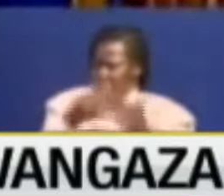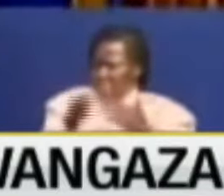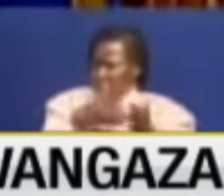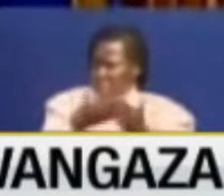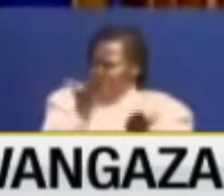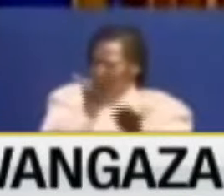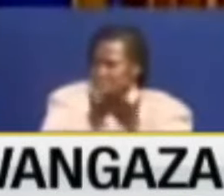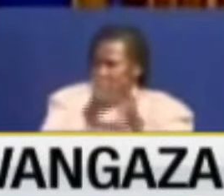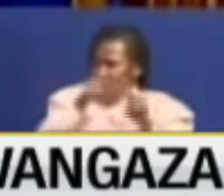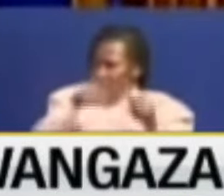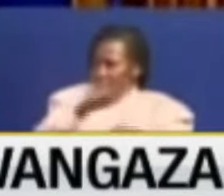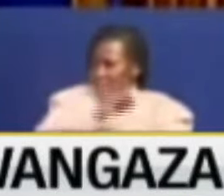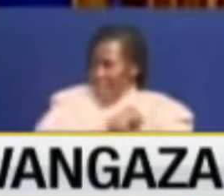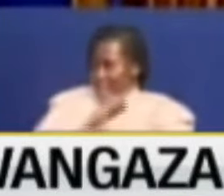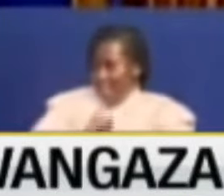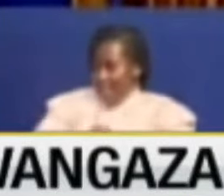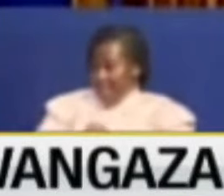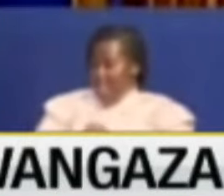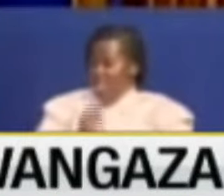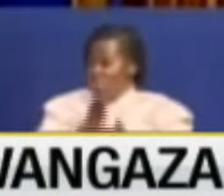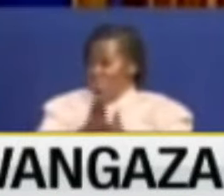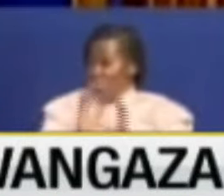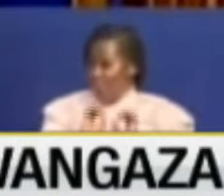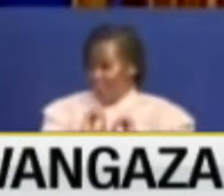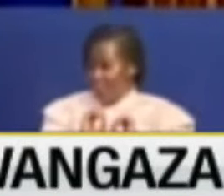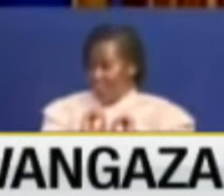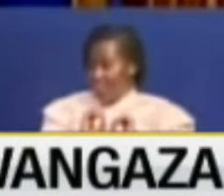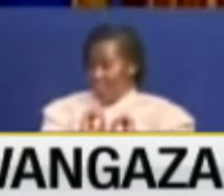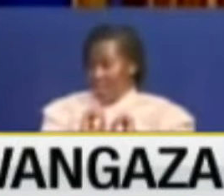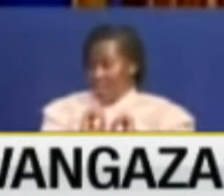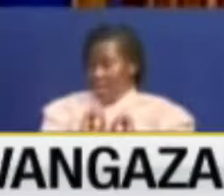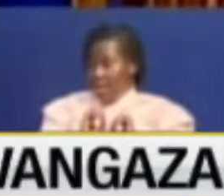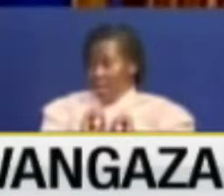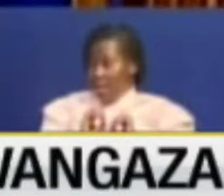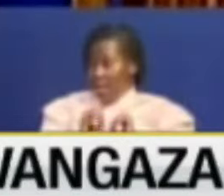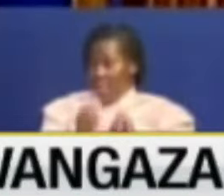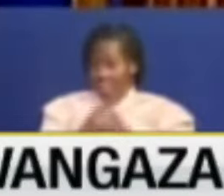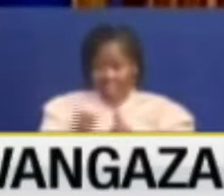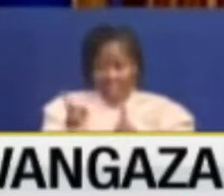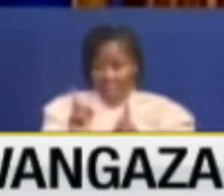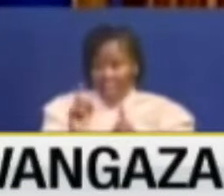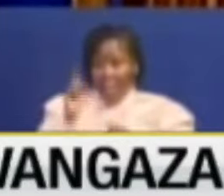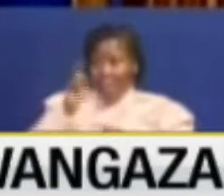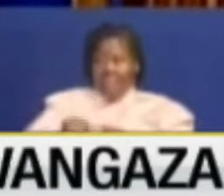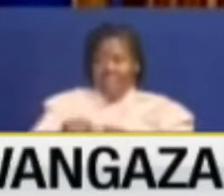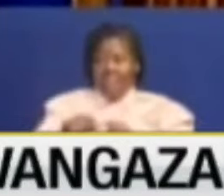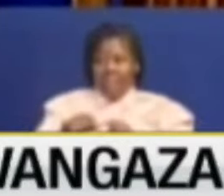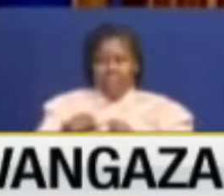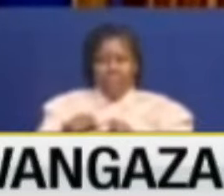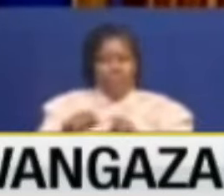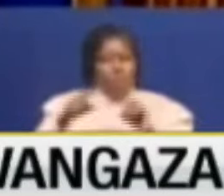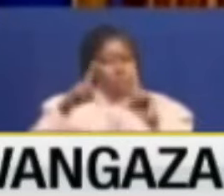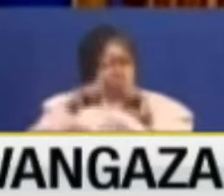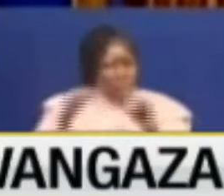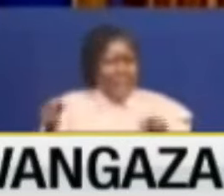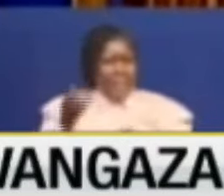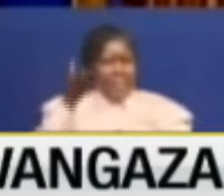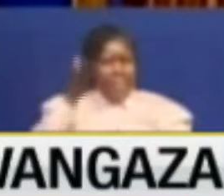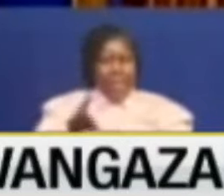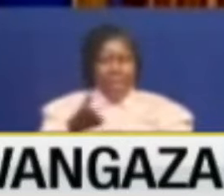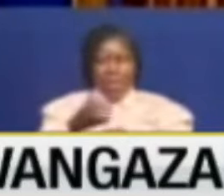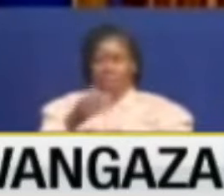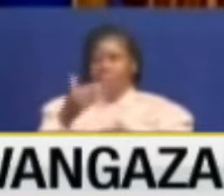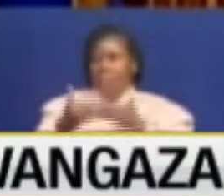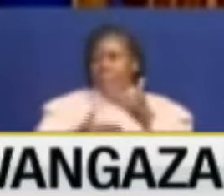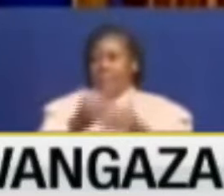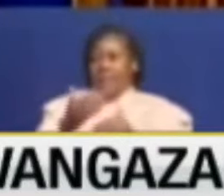been presented to the Senate is not true, then they're really warranted to call it, as they're calling it now, a lie. Proceed,